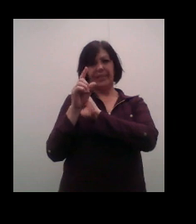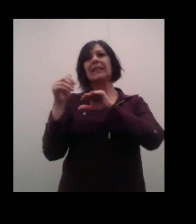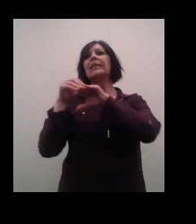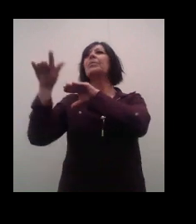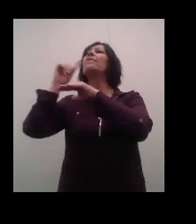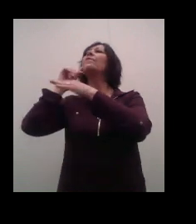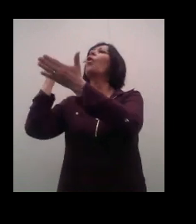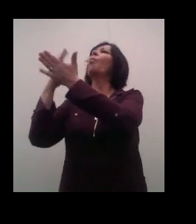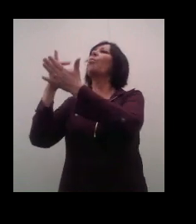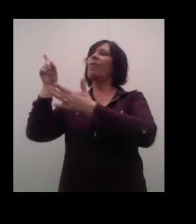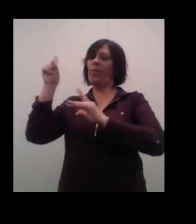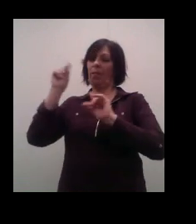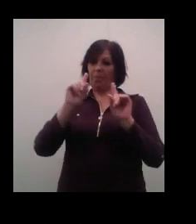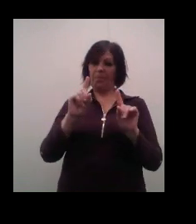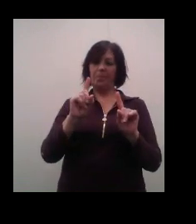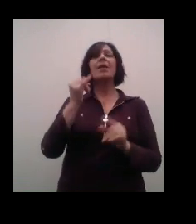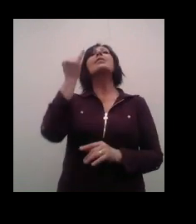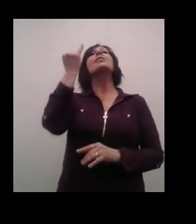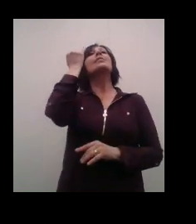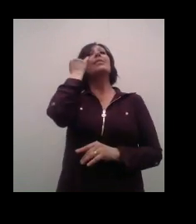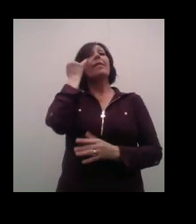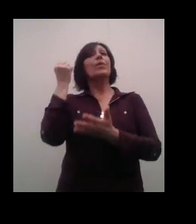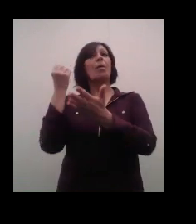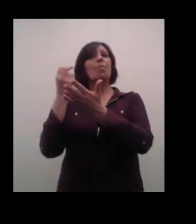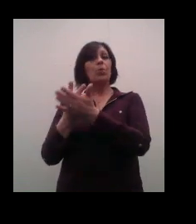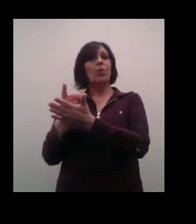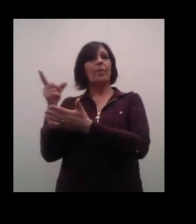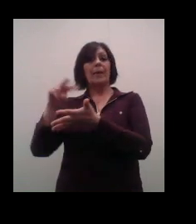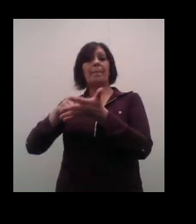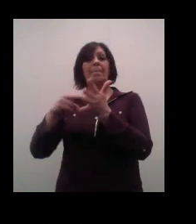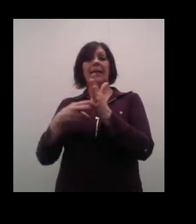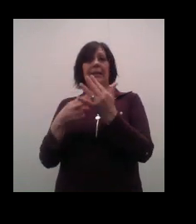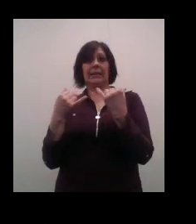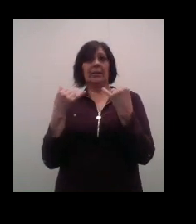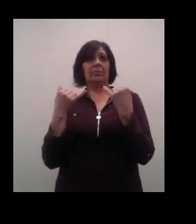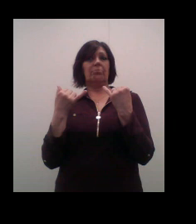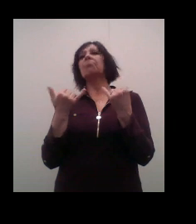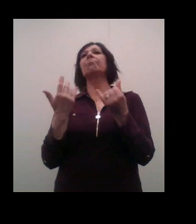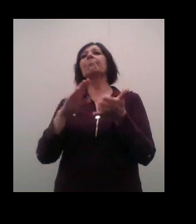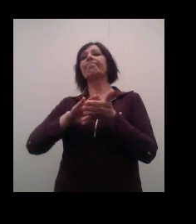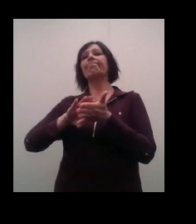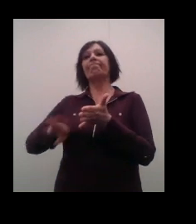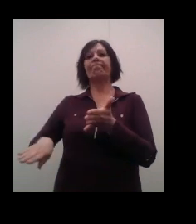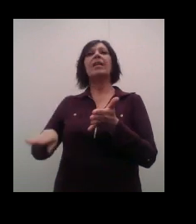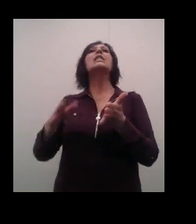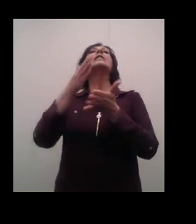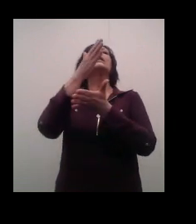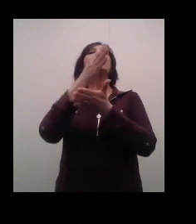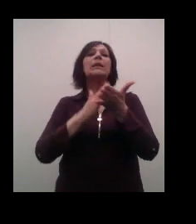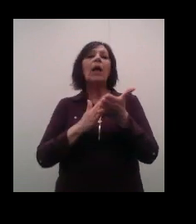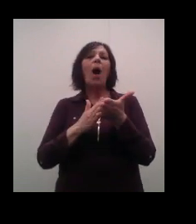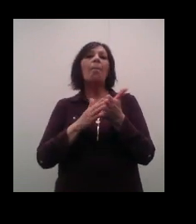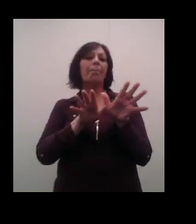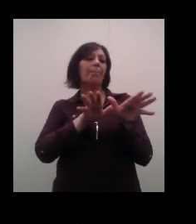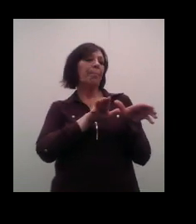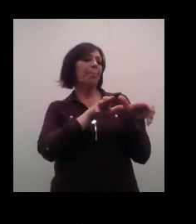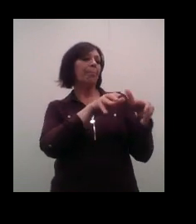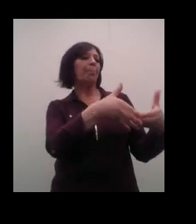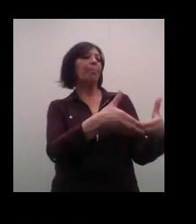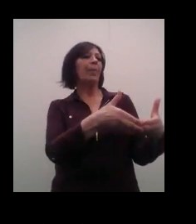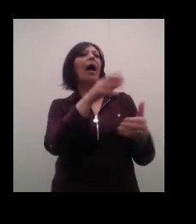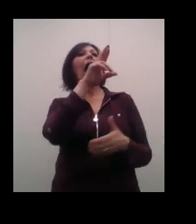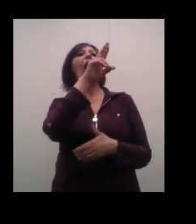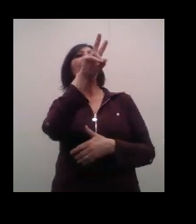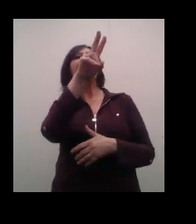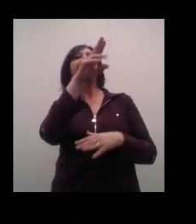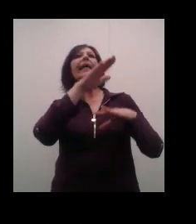New York State Department of Health, that if approved, it will rescind the current order and allow for some self-contained recreational vehicles